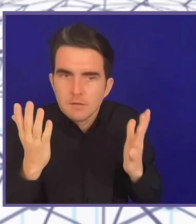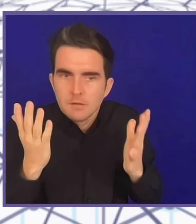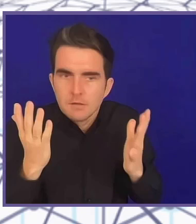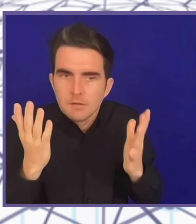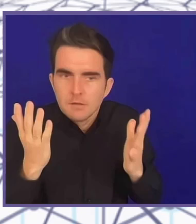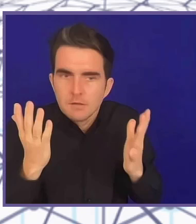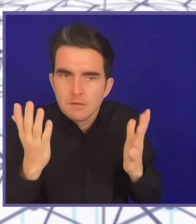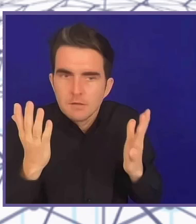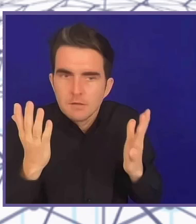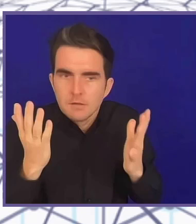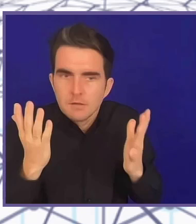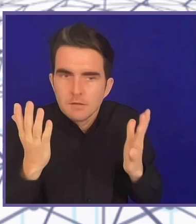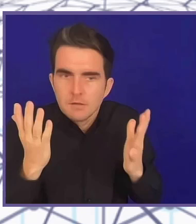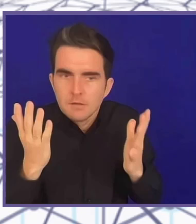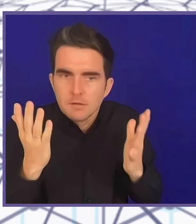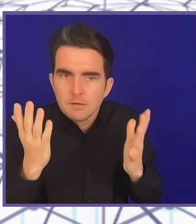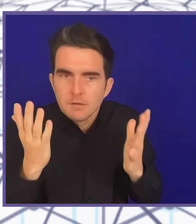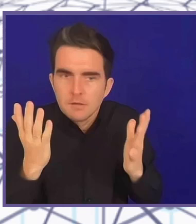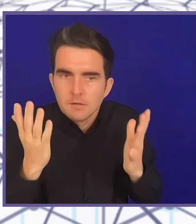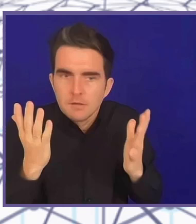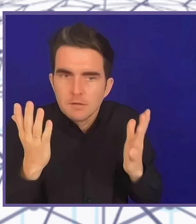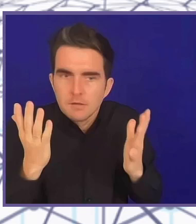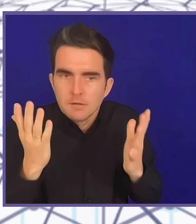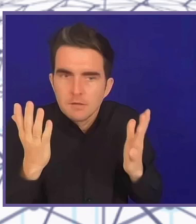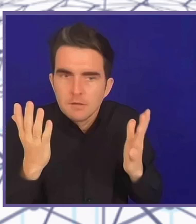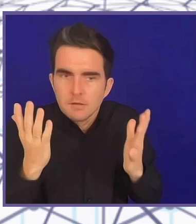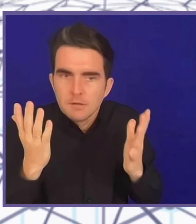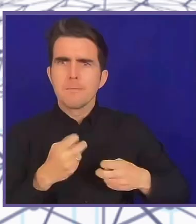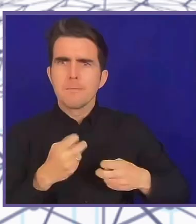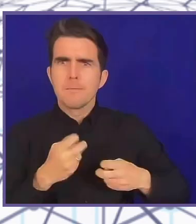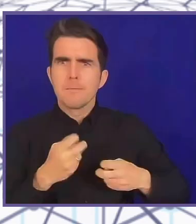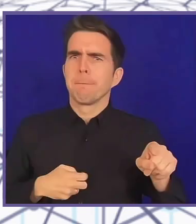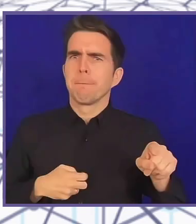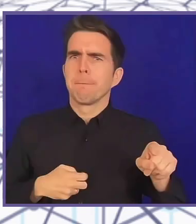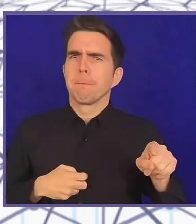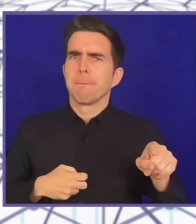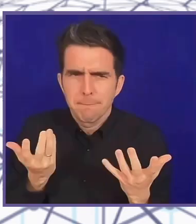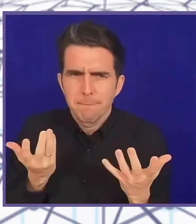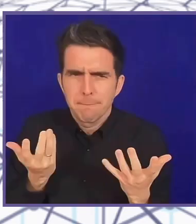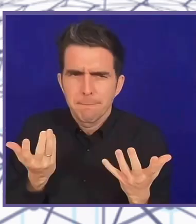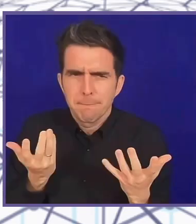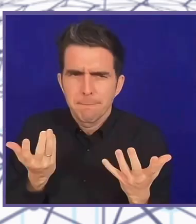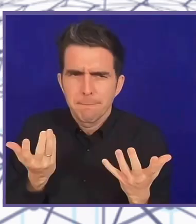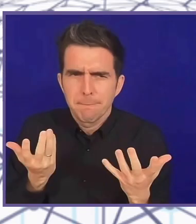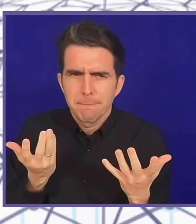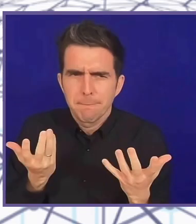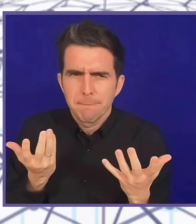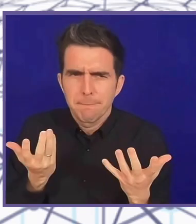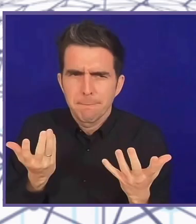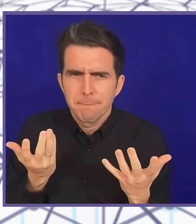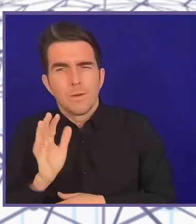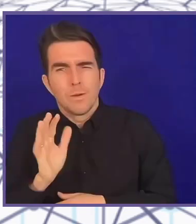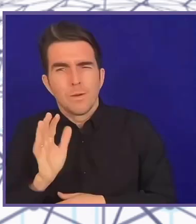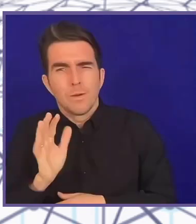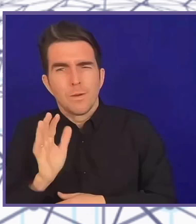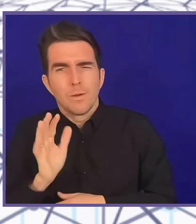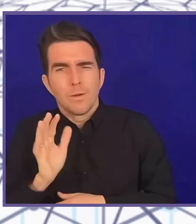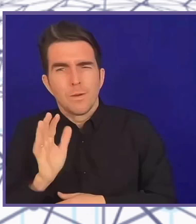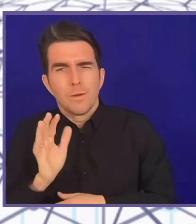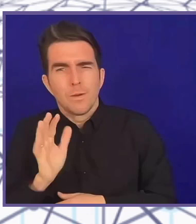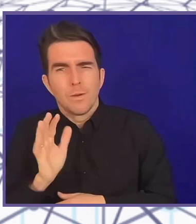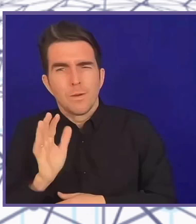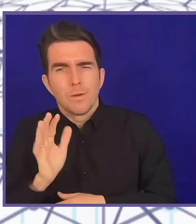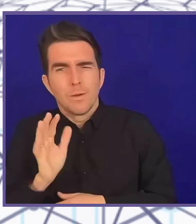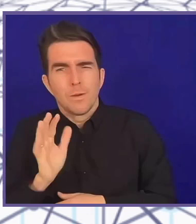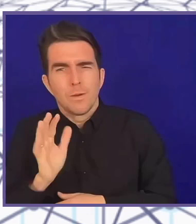every single major switch of technological platforms. So when people went from mainframes